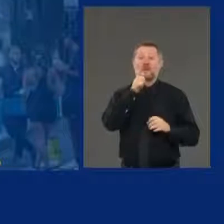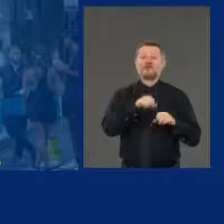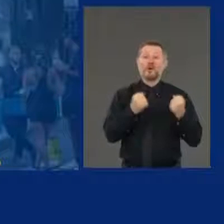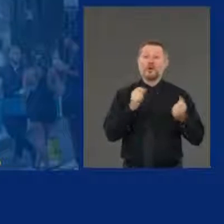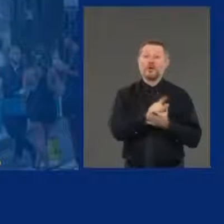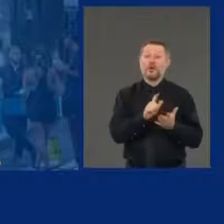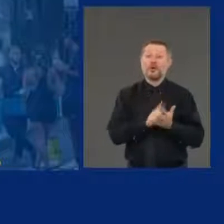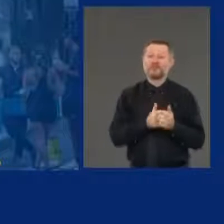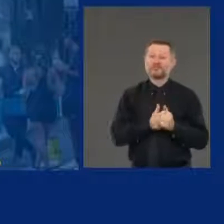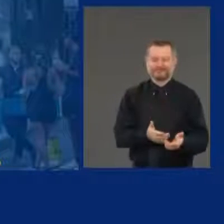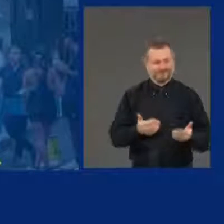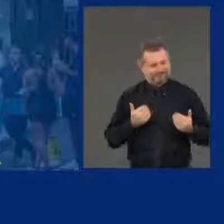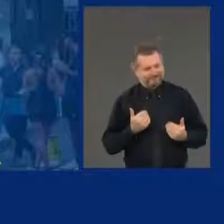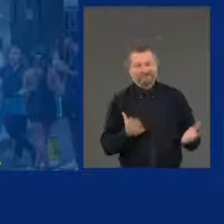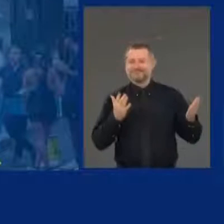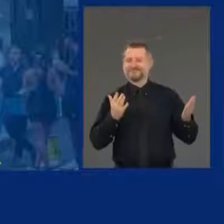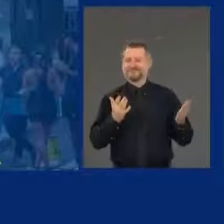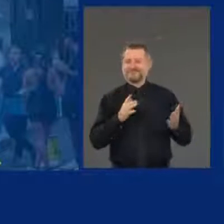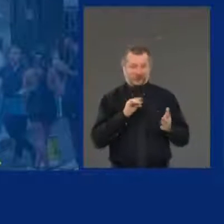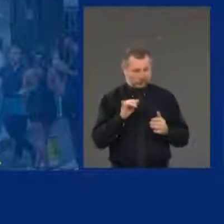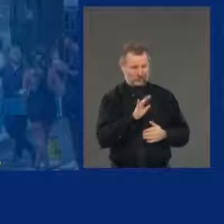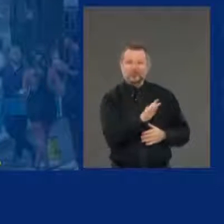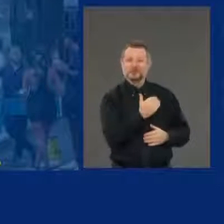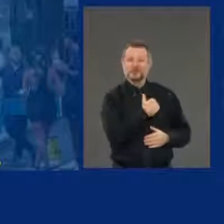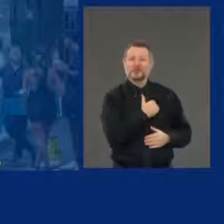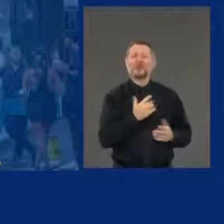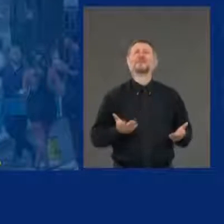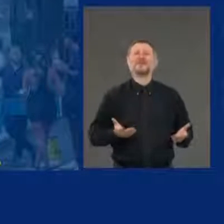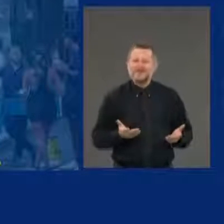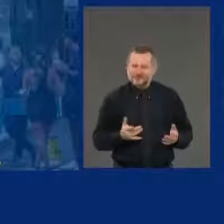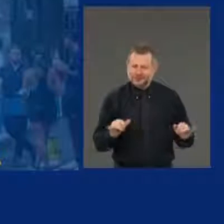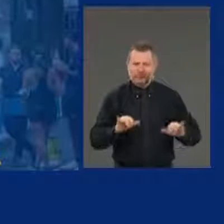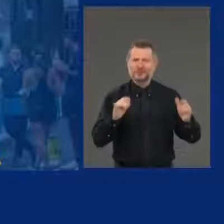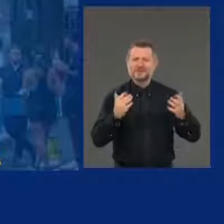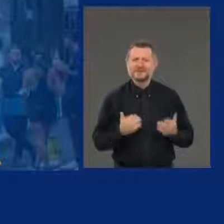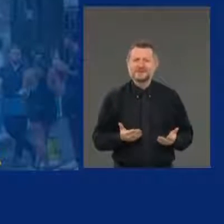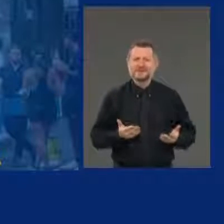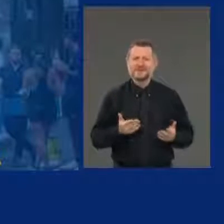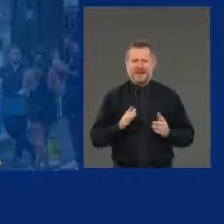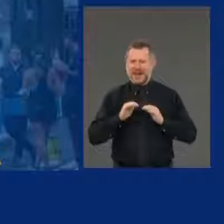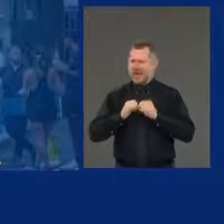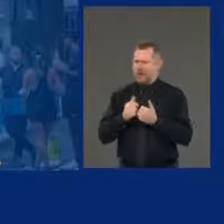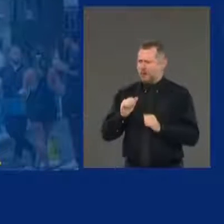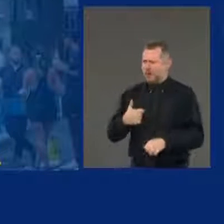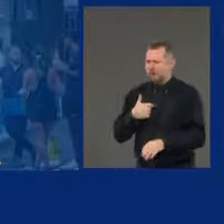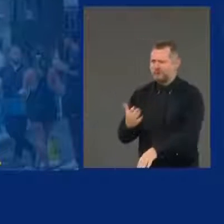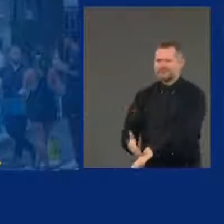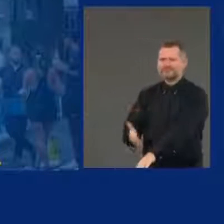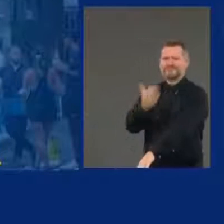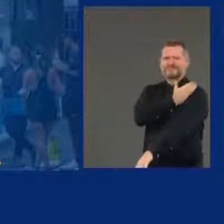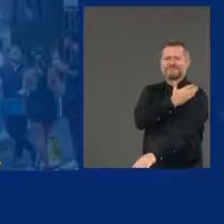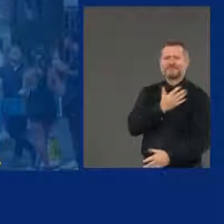you can be held liable also. We got here because people did the right thing.